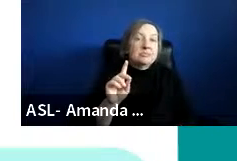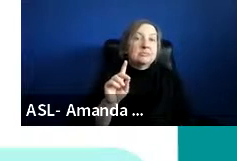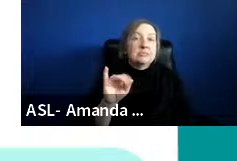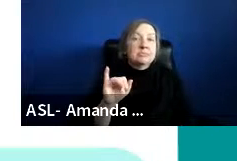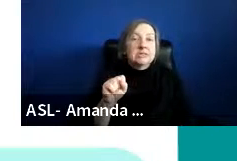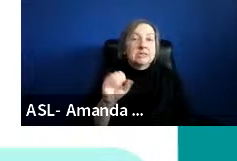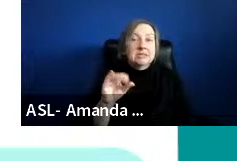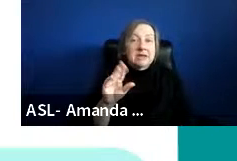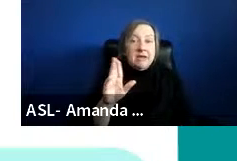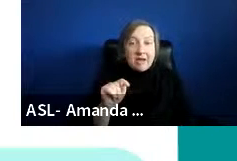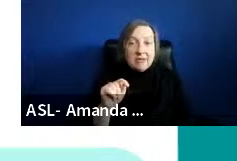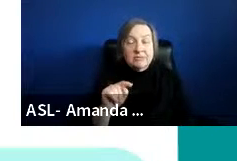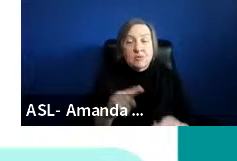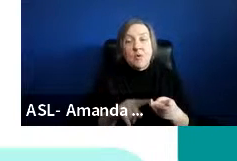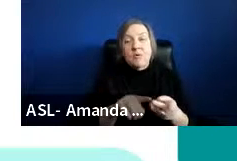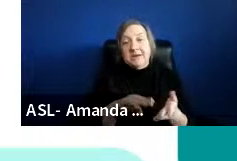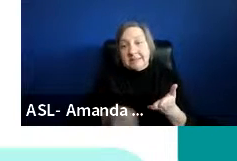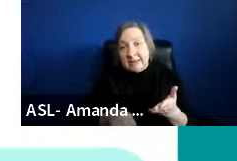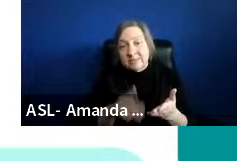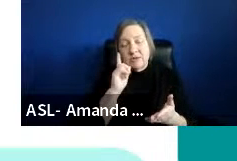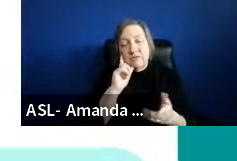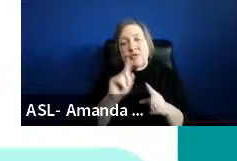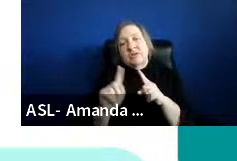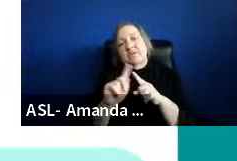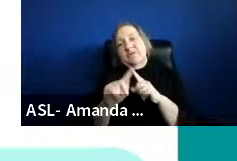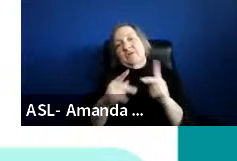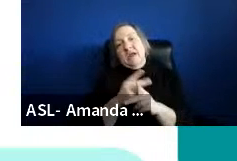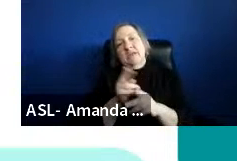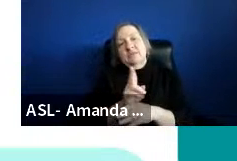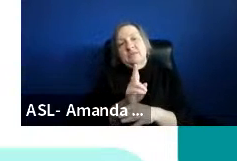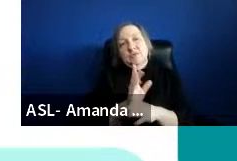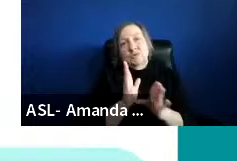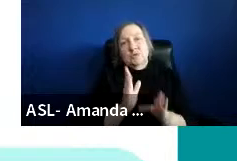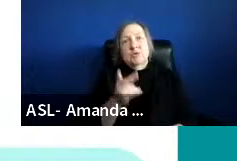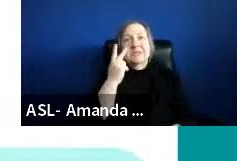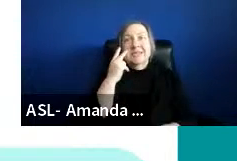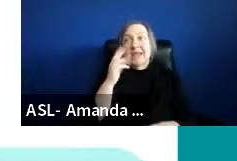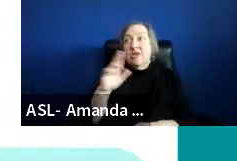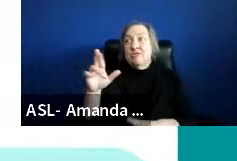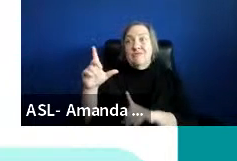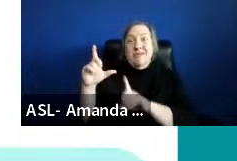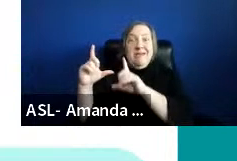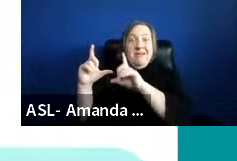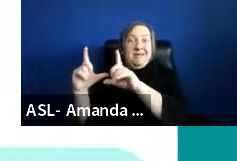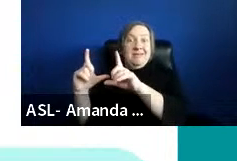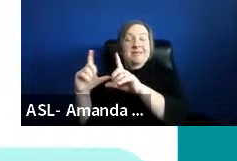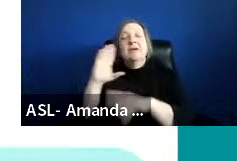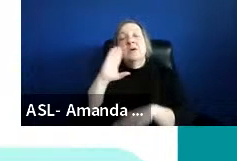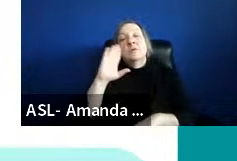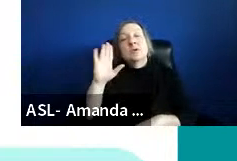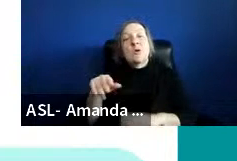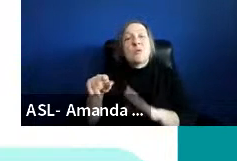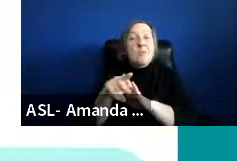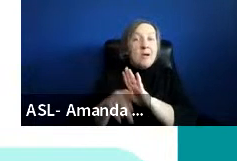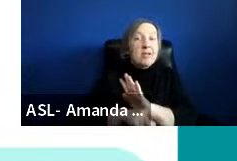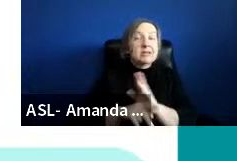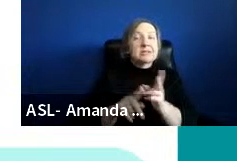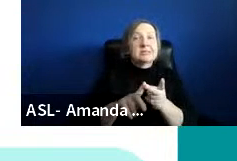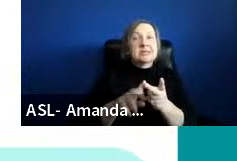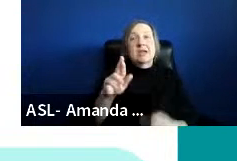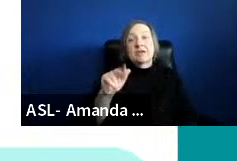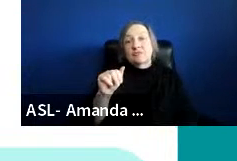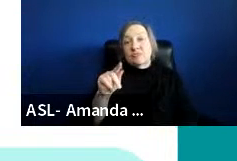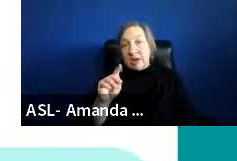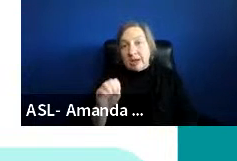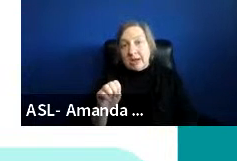for different kinds of users? And as you can see on the bubble on the right, we know that the policies and rates